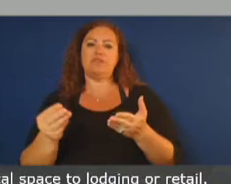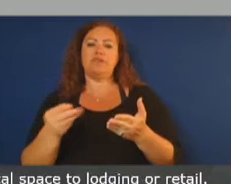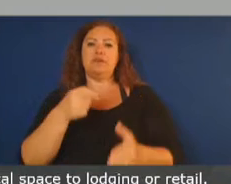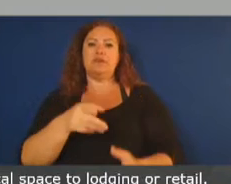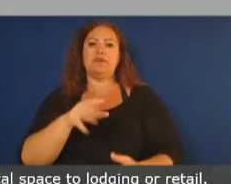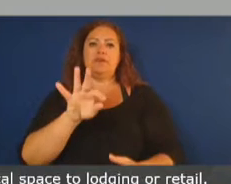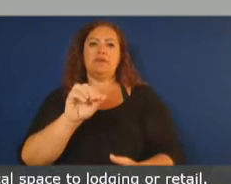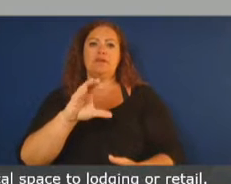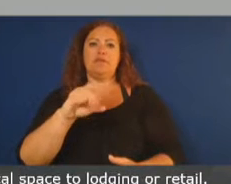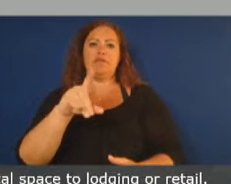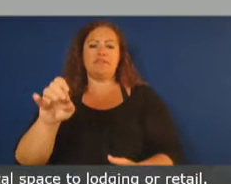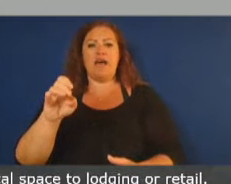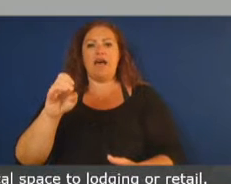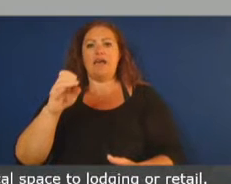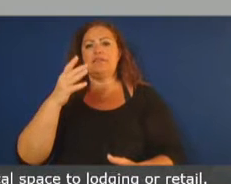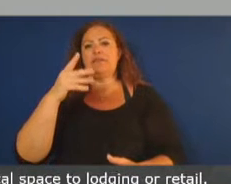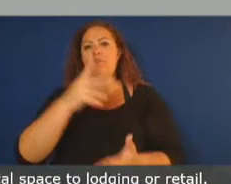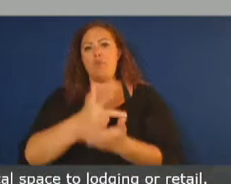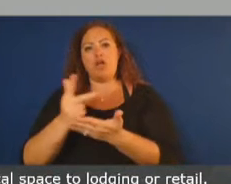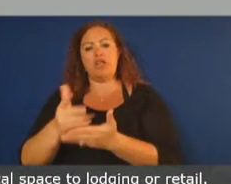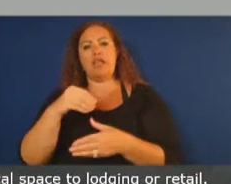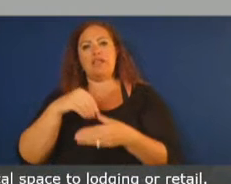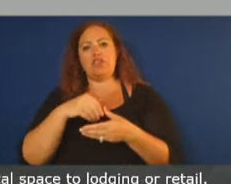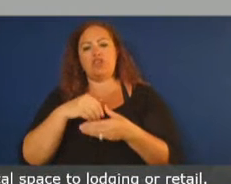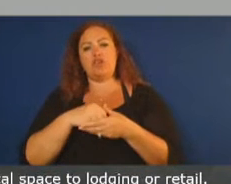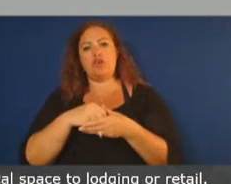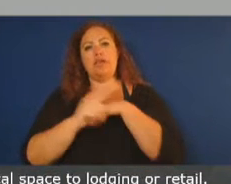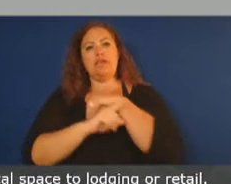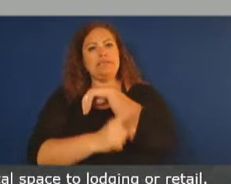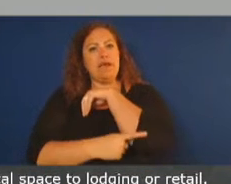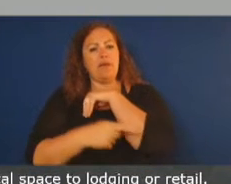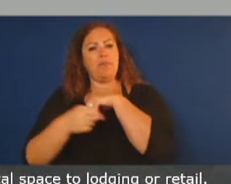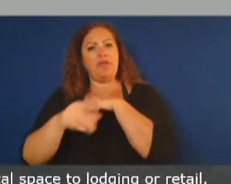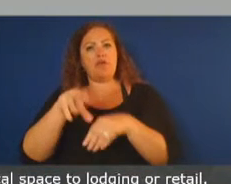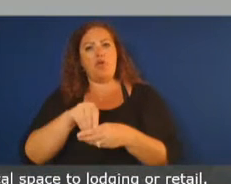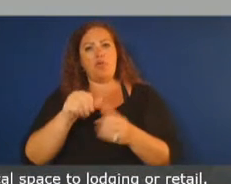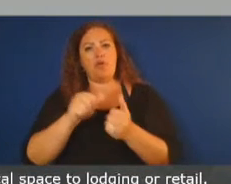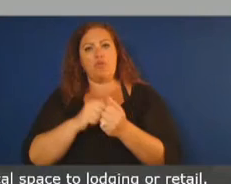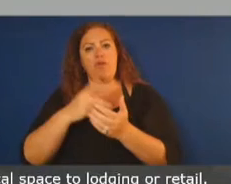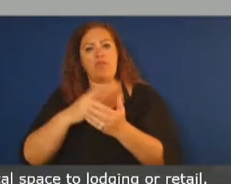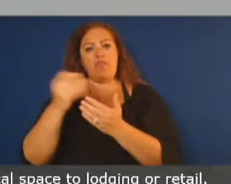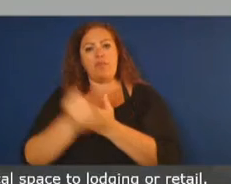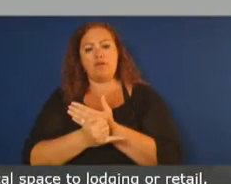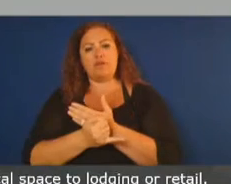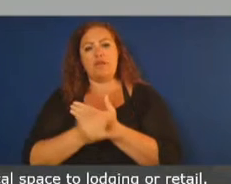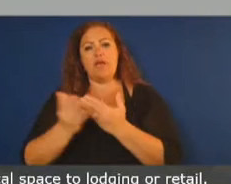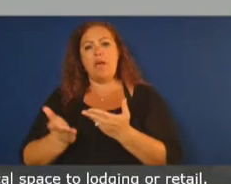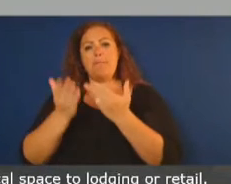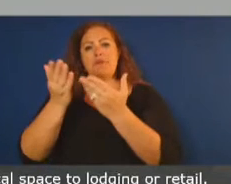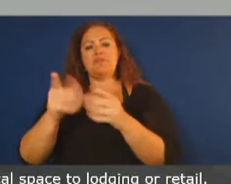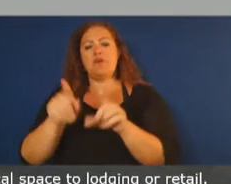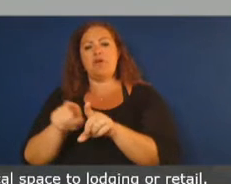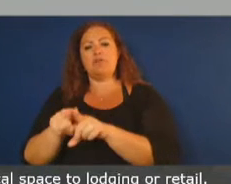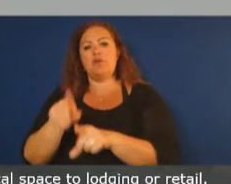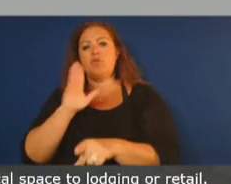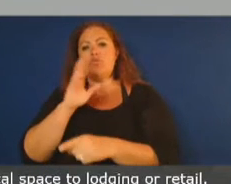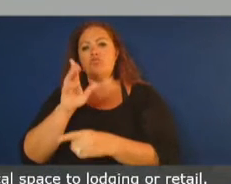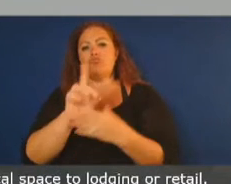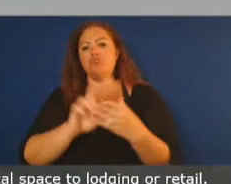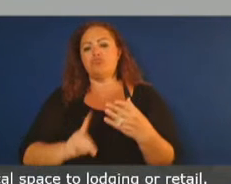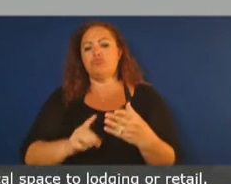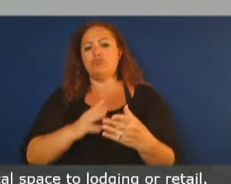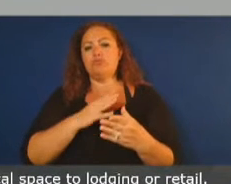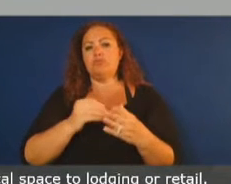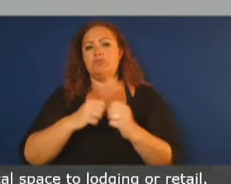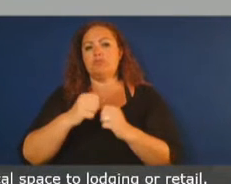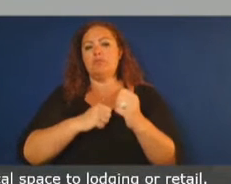parking and internal and Screen dumpster locations are incorporated into the project petitioner will also make effort to design and construct buildings following Green